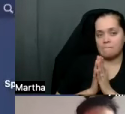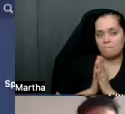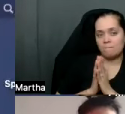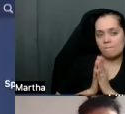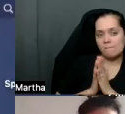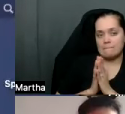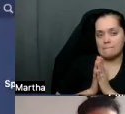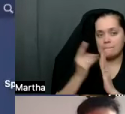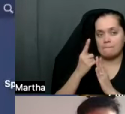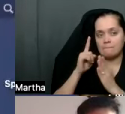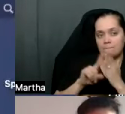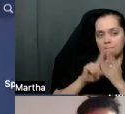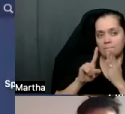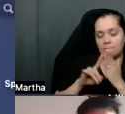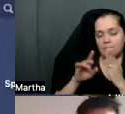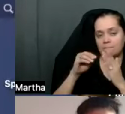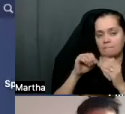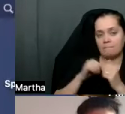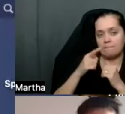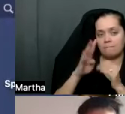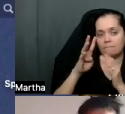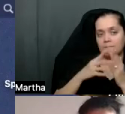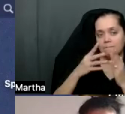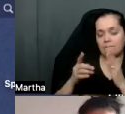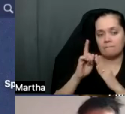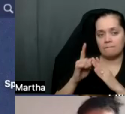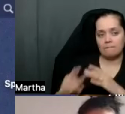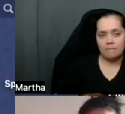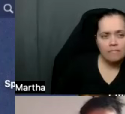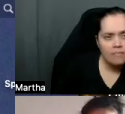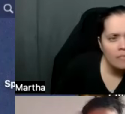always good to check in with the syllabus.